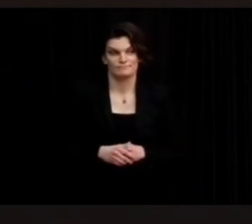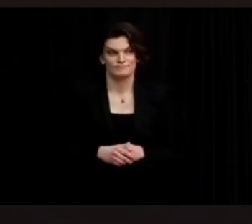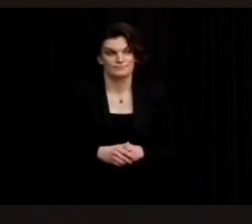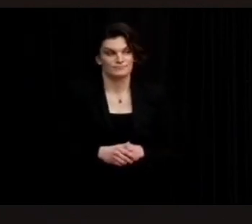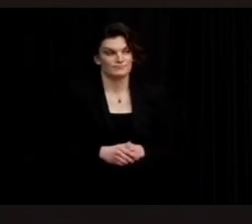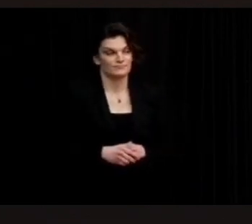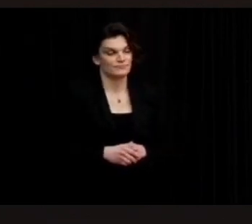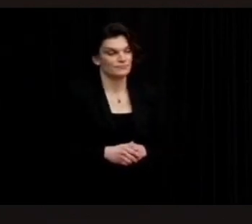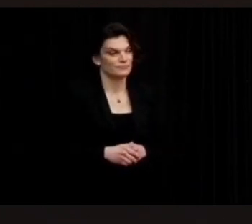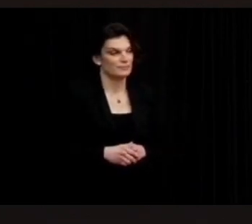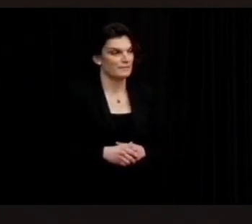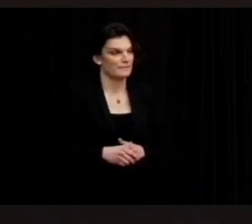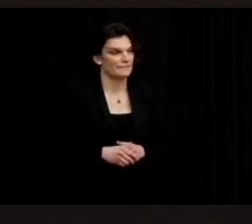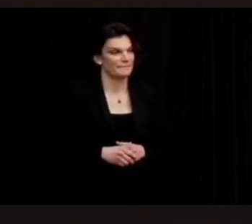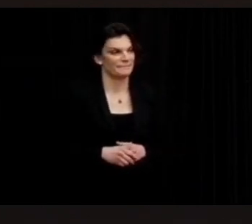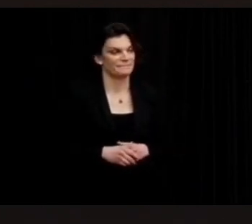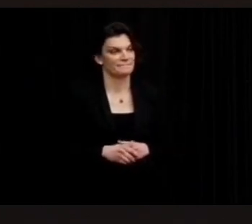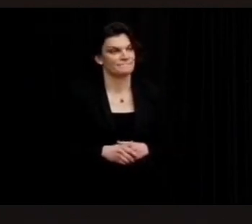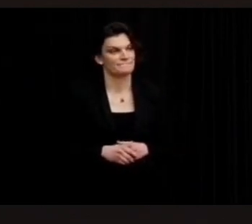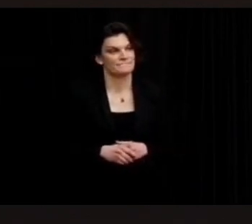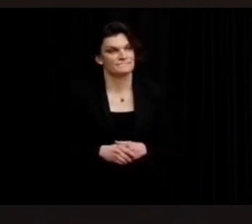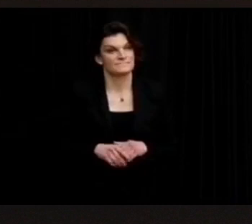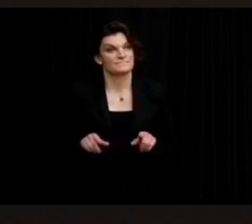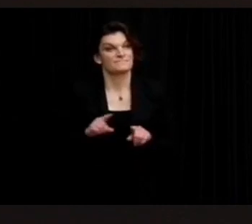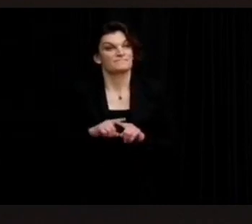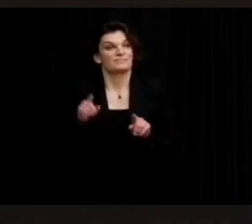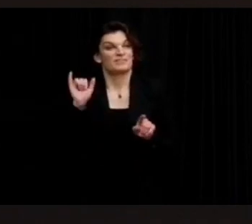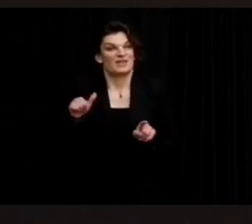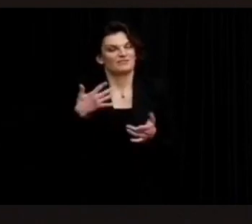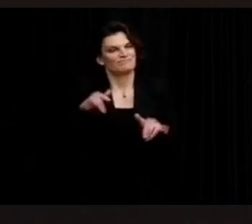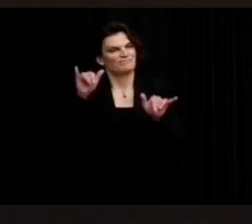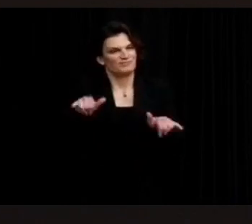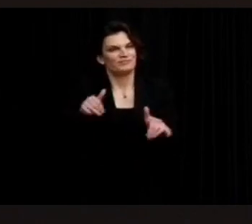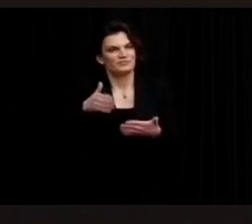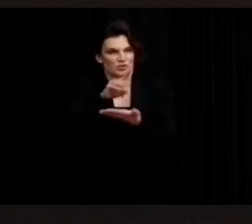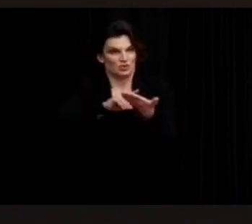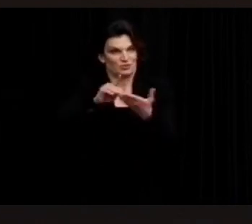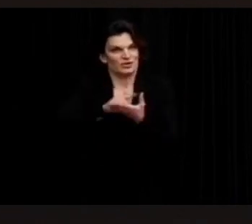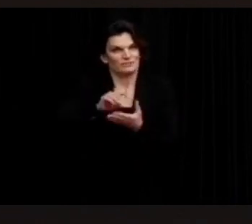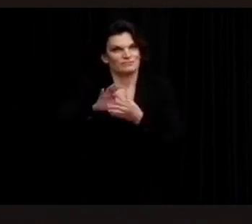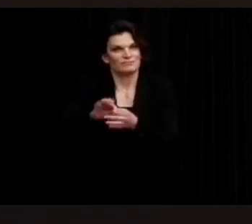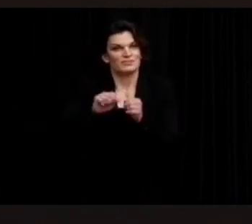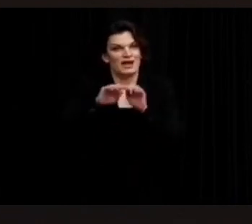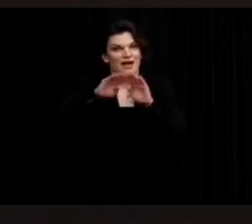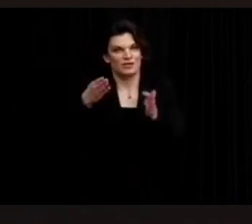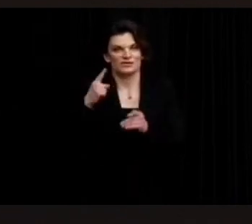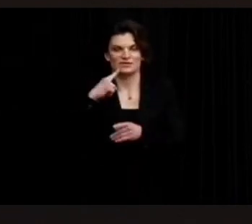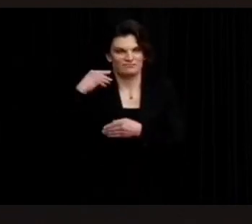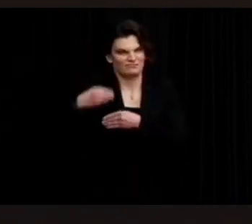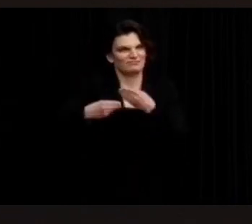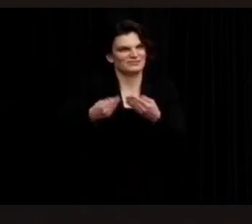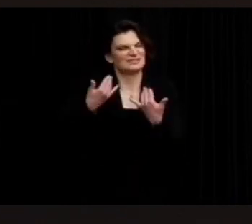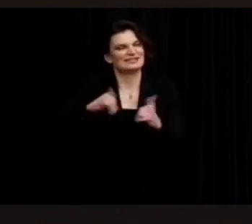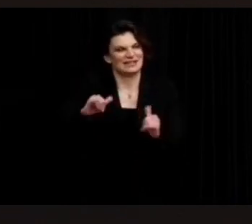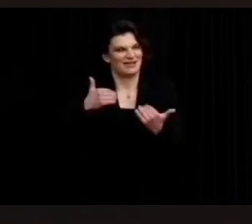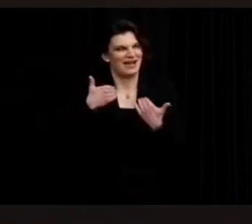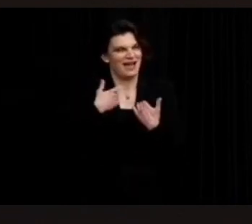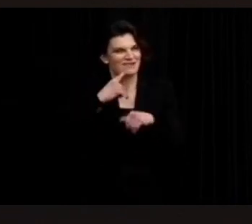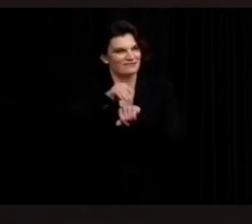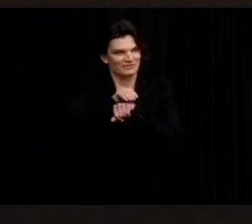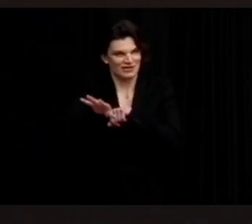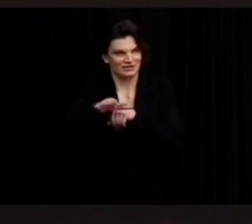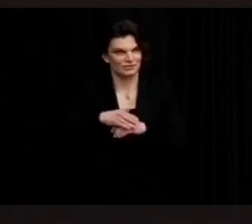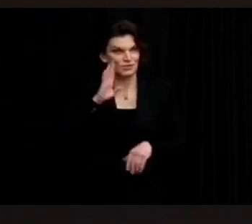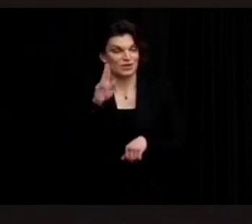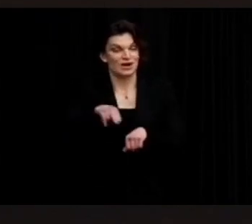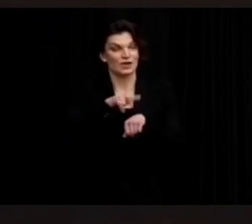But we still see the long shadow of housing discrimination. According to the most recent data we have, the